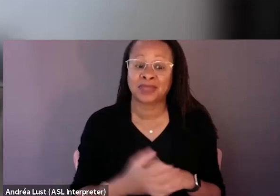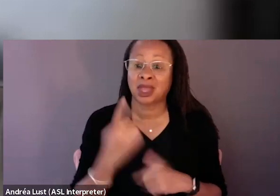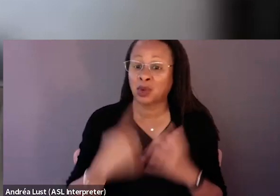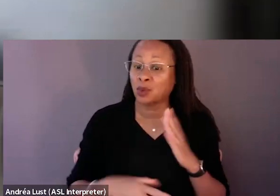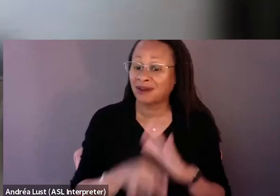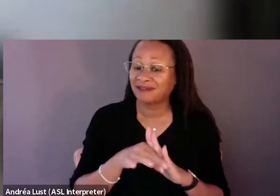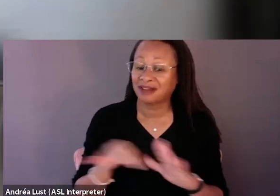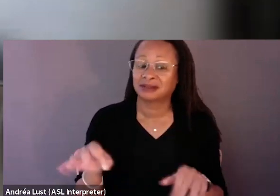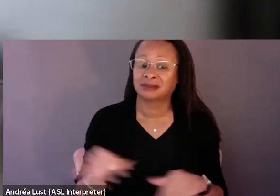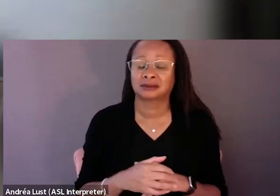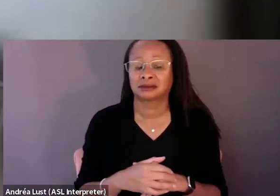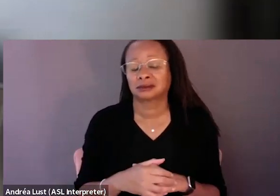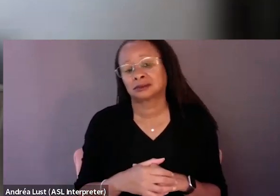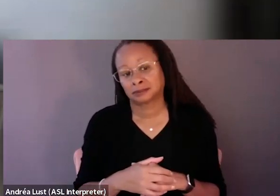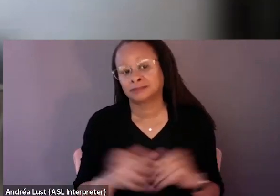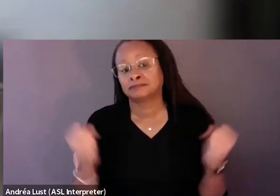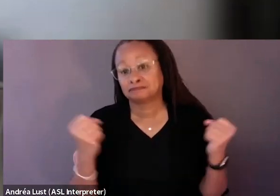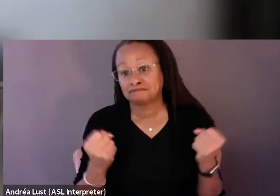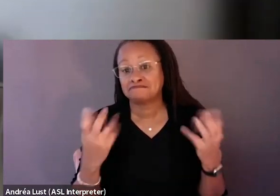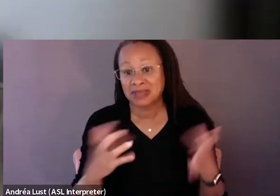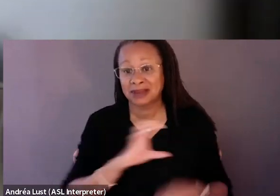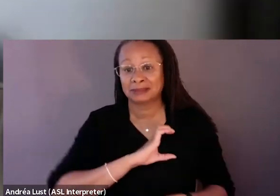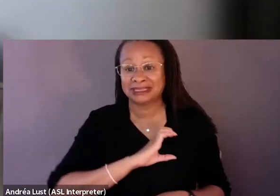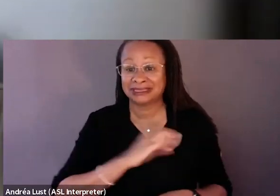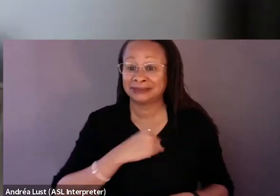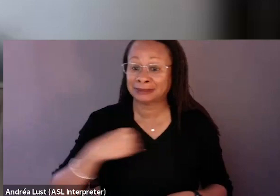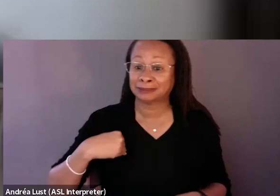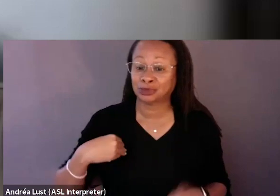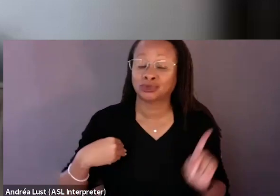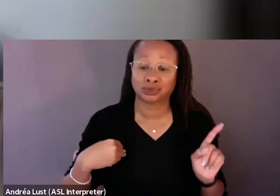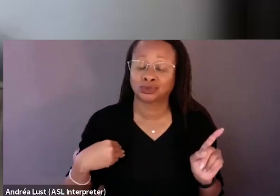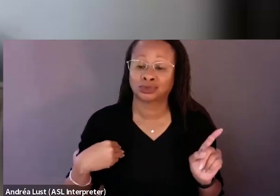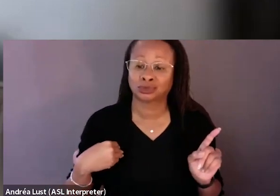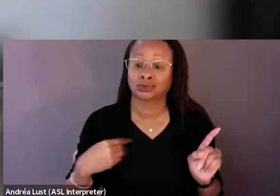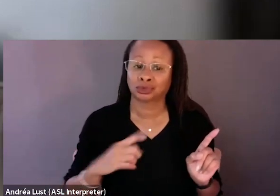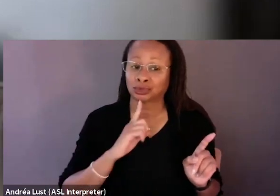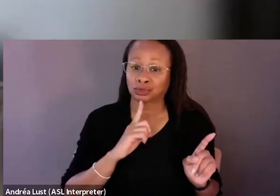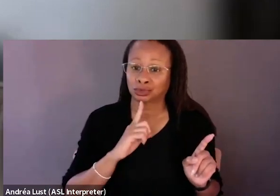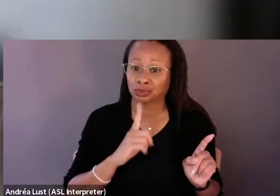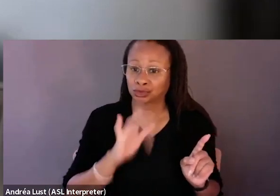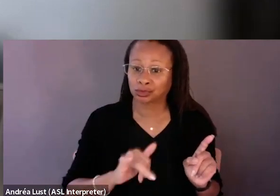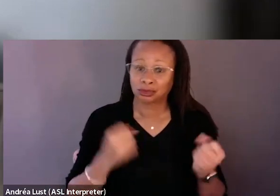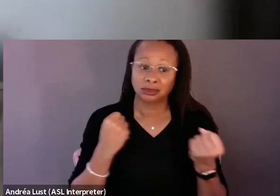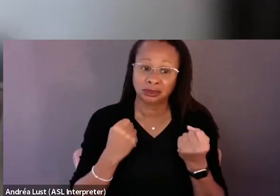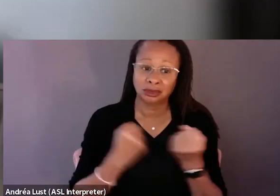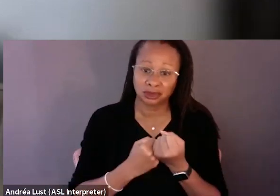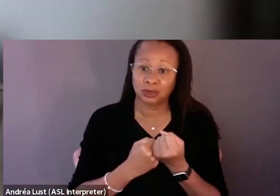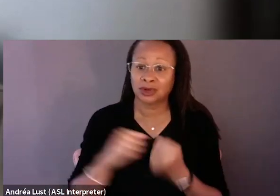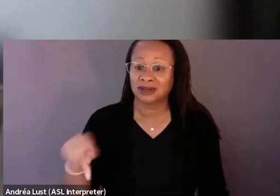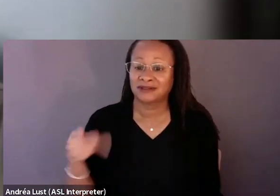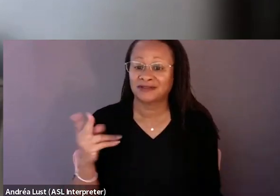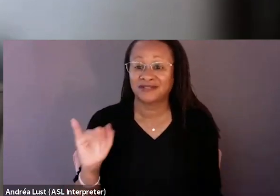that um quite a lot of police members that actually support Fee's idea.